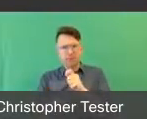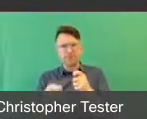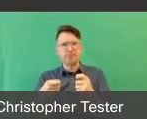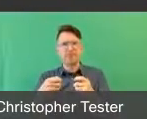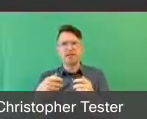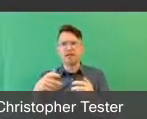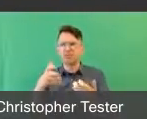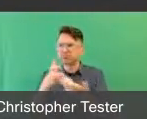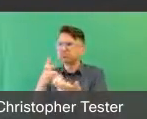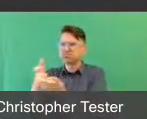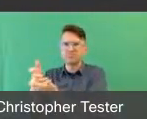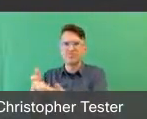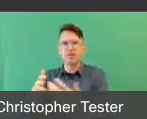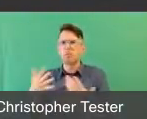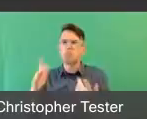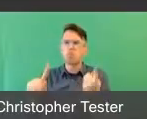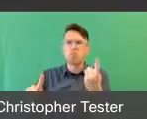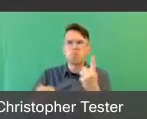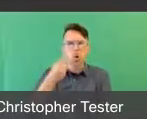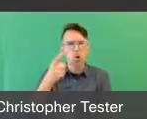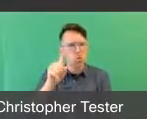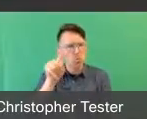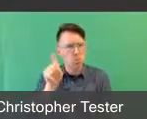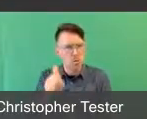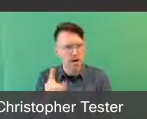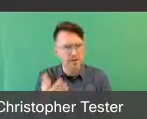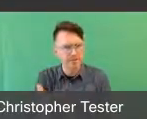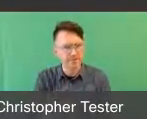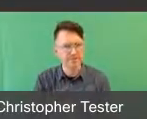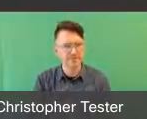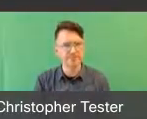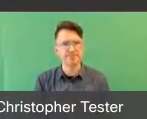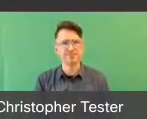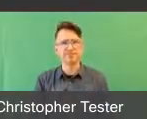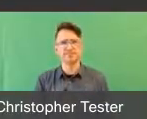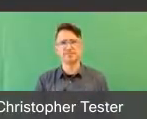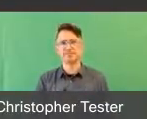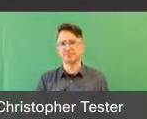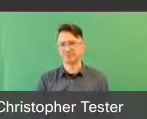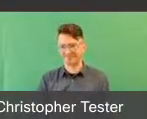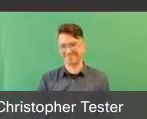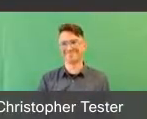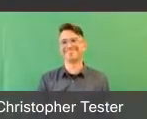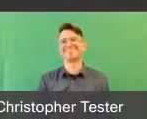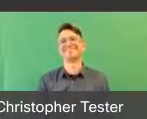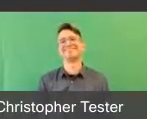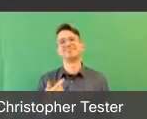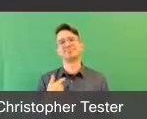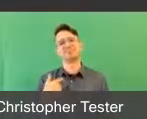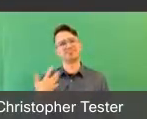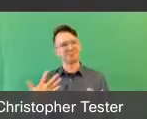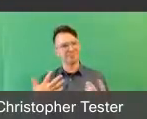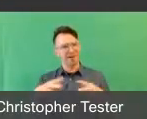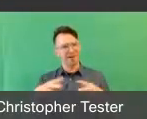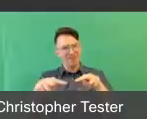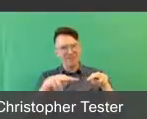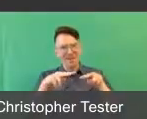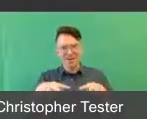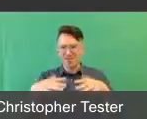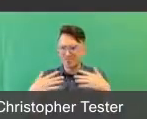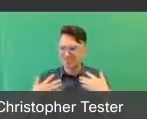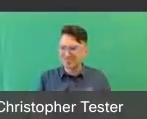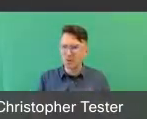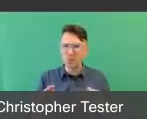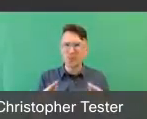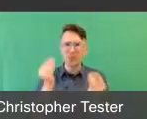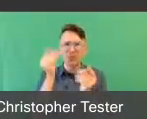I'm very impressed by the young people we have just seen and heard. They have managed to deal